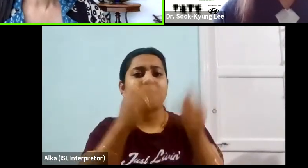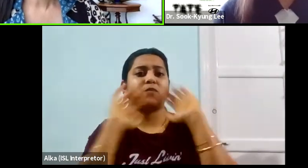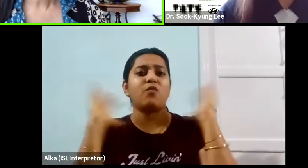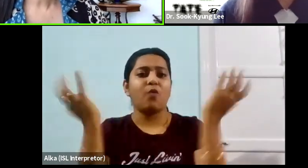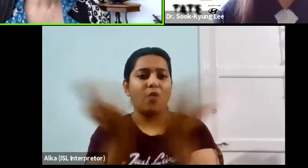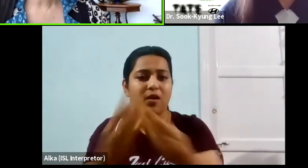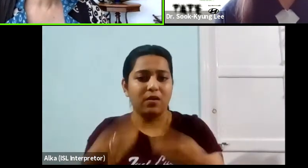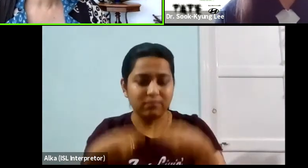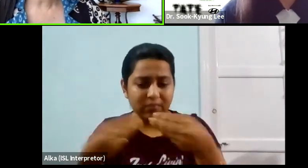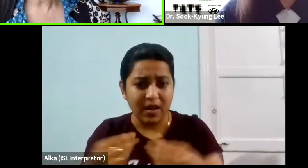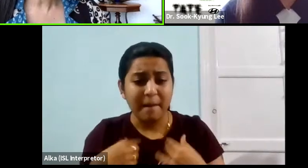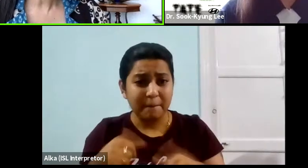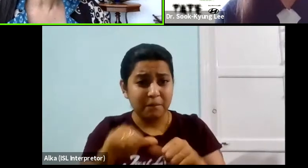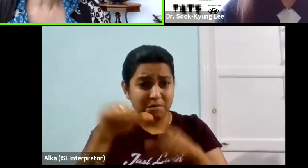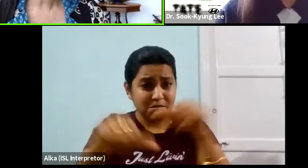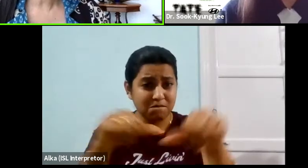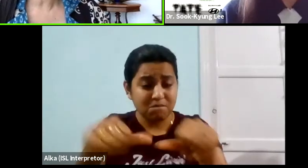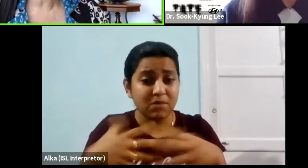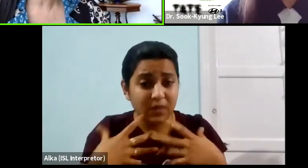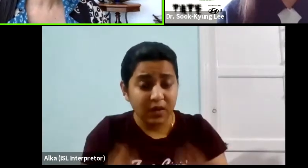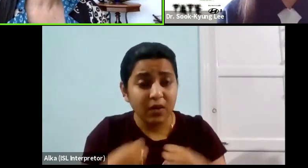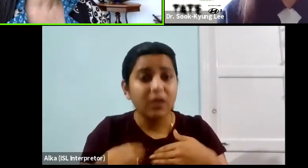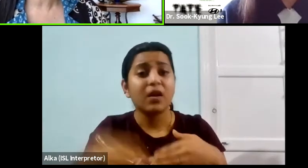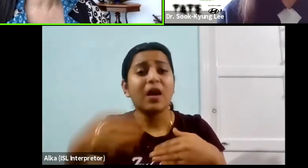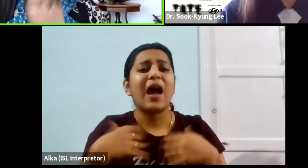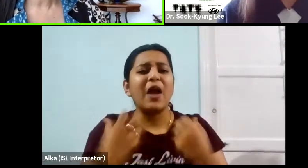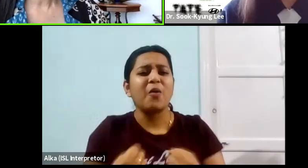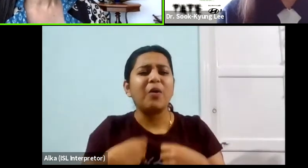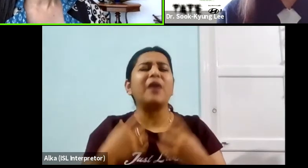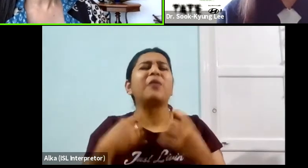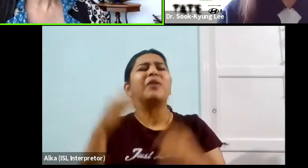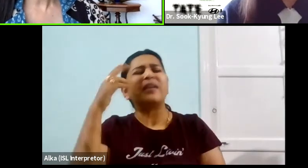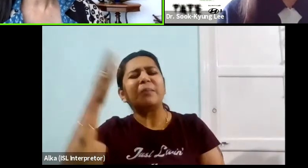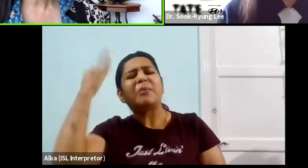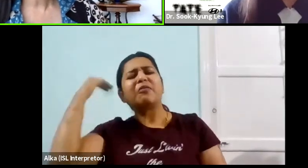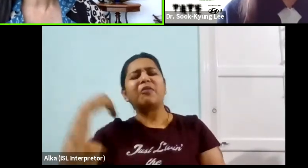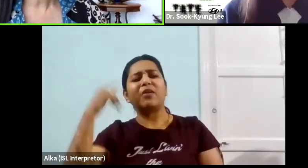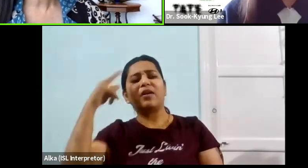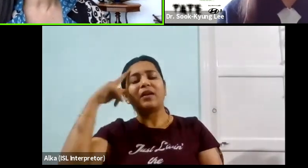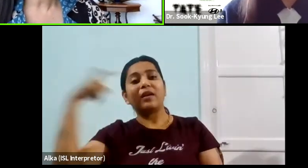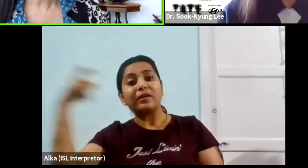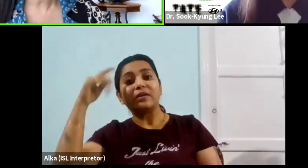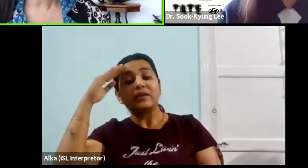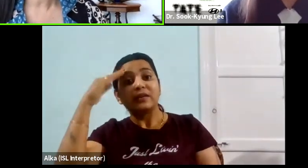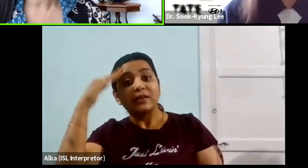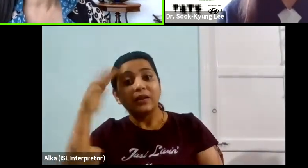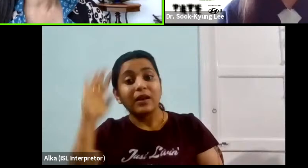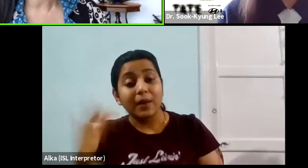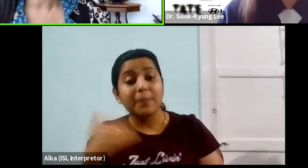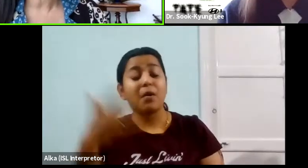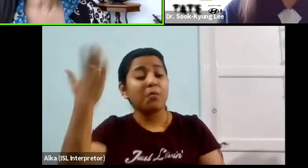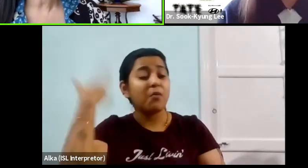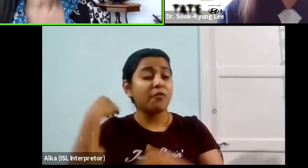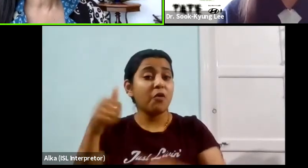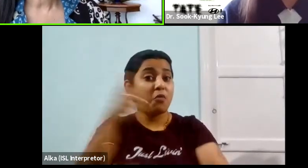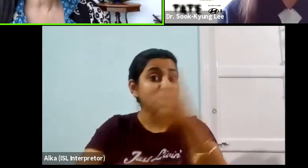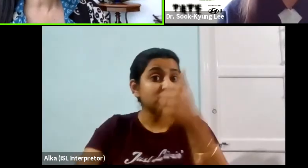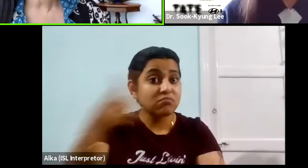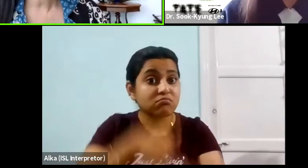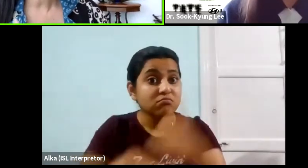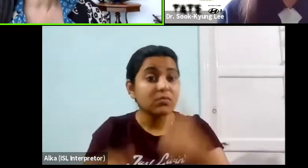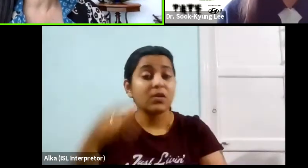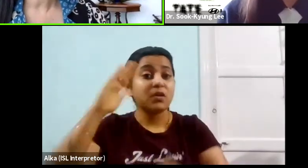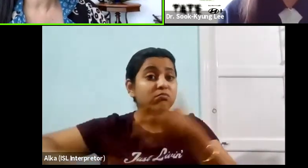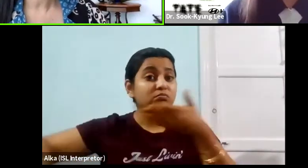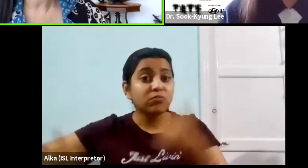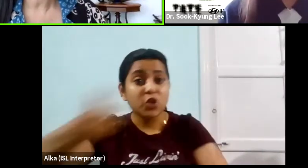Before we proceed with today's talk, I would like to take a moment to remember that this is an extremely challenging time for us in India as we